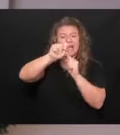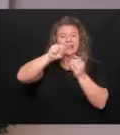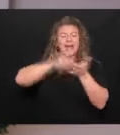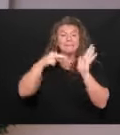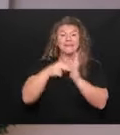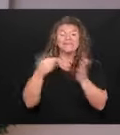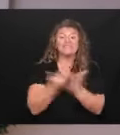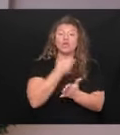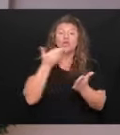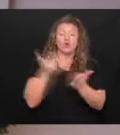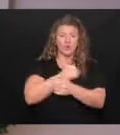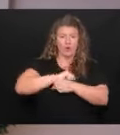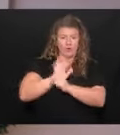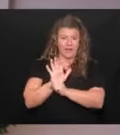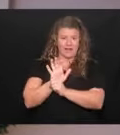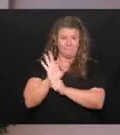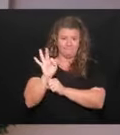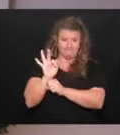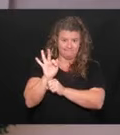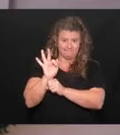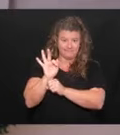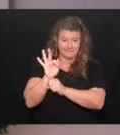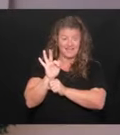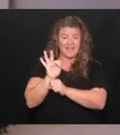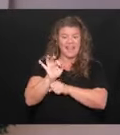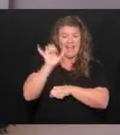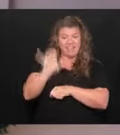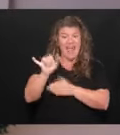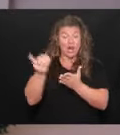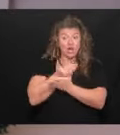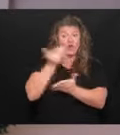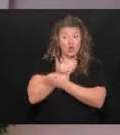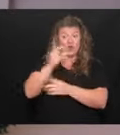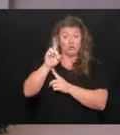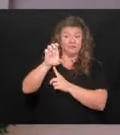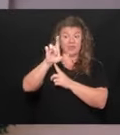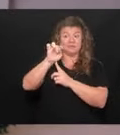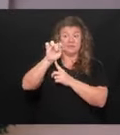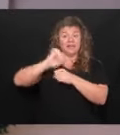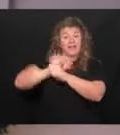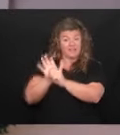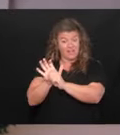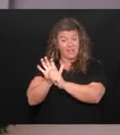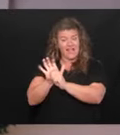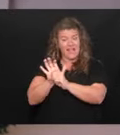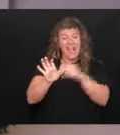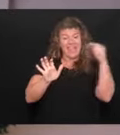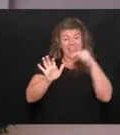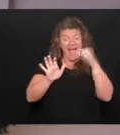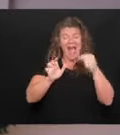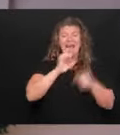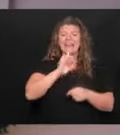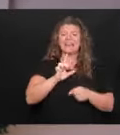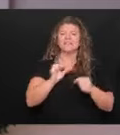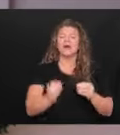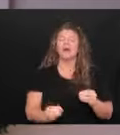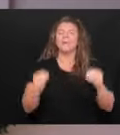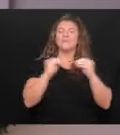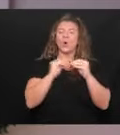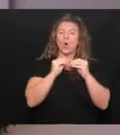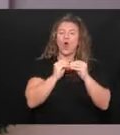of COVID-19. And this strain or variant of COVID-19 is much, much, much more able